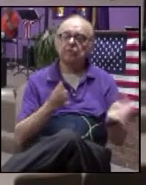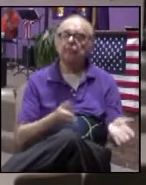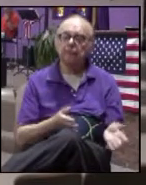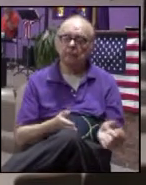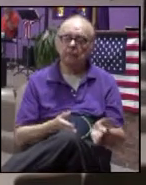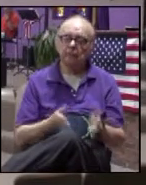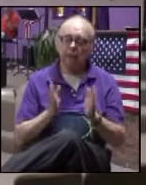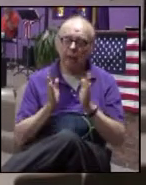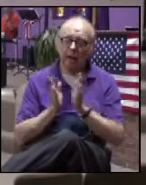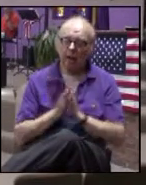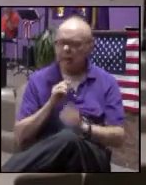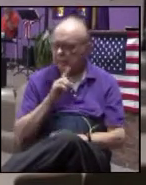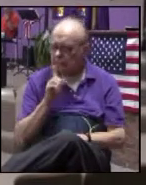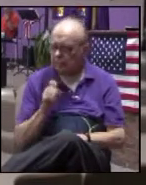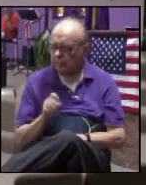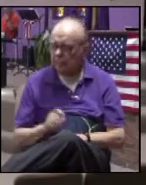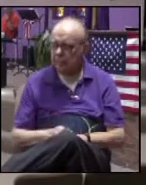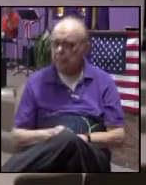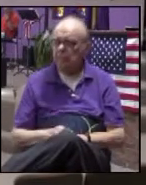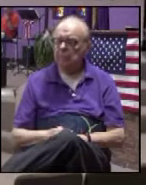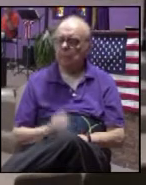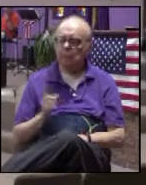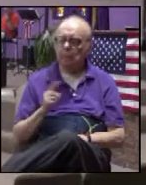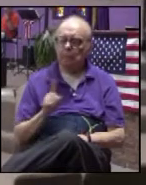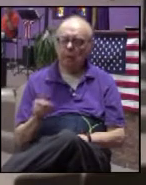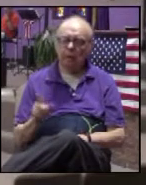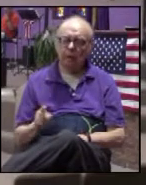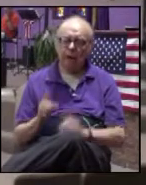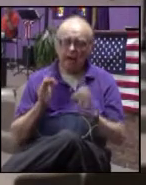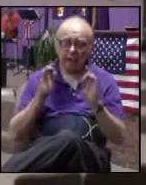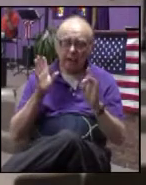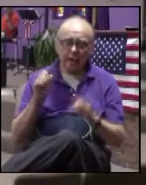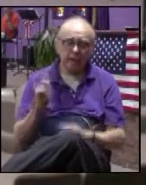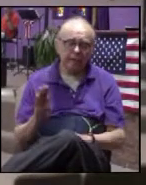Let me ask you this. How many of you dislike your job?